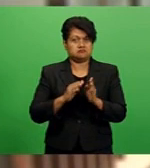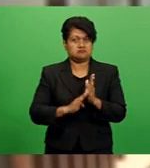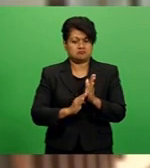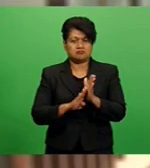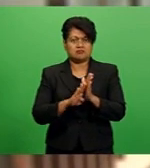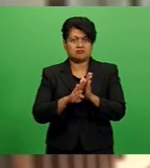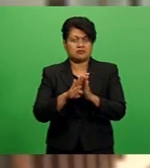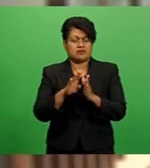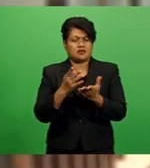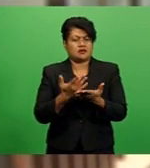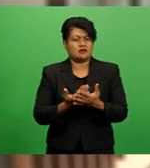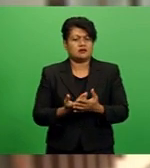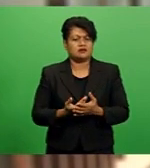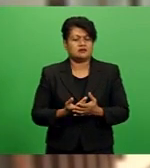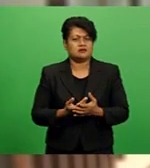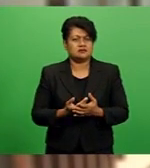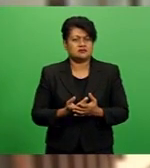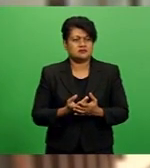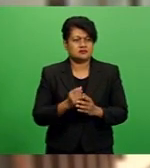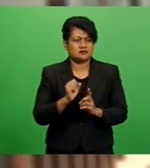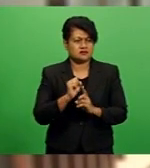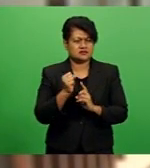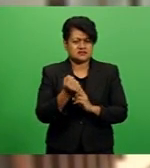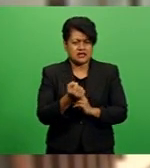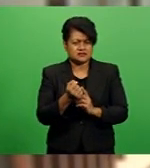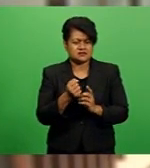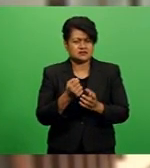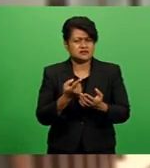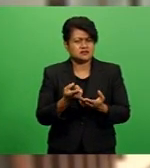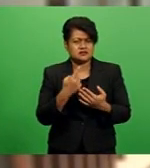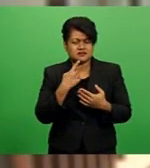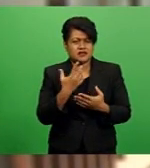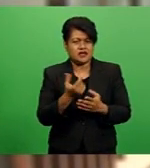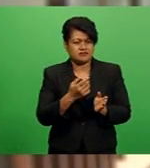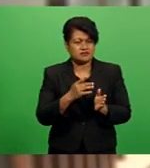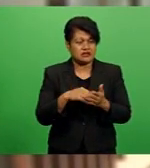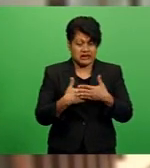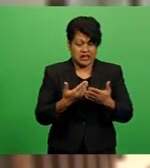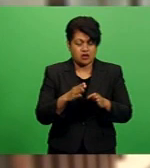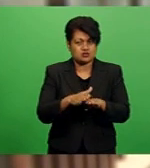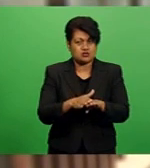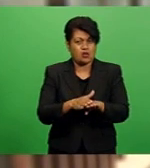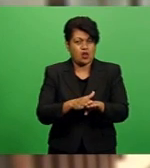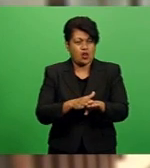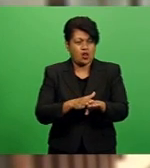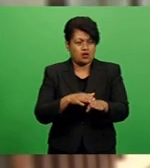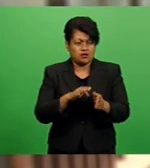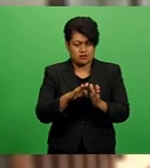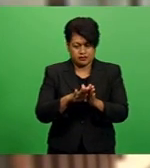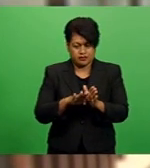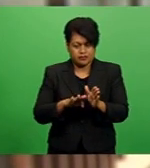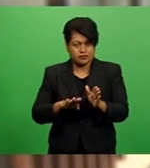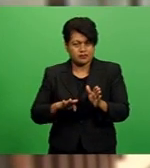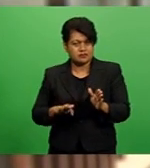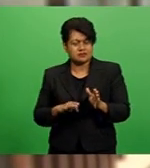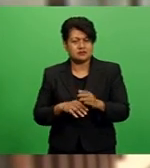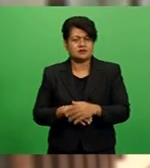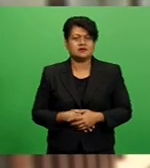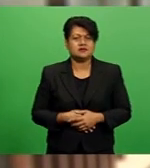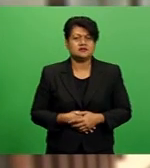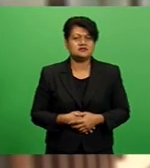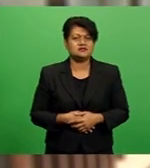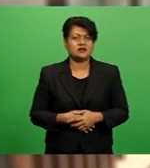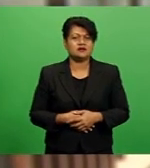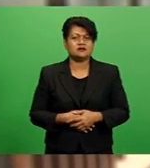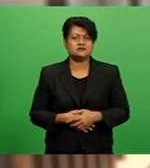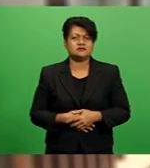measures, there are signs the medium-term narrative is beginning to shift away from sustained U.S. dollar weakness. Meanwhile,